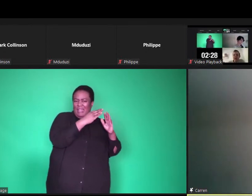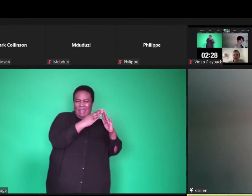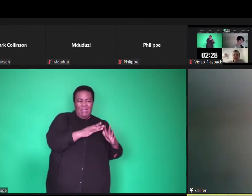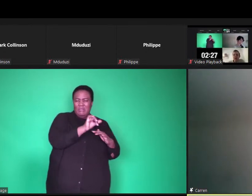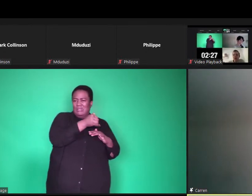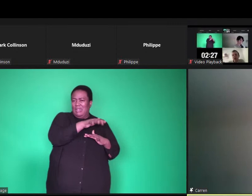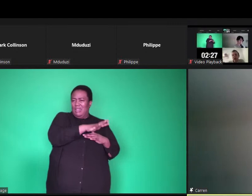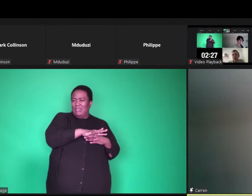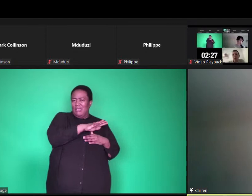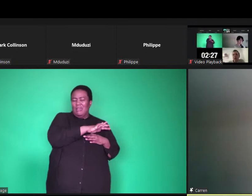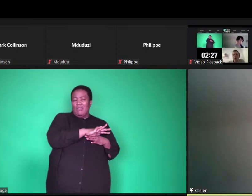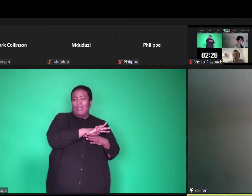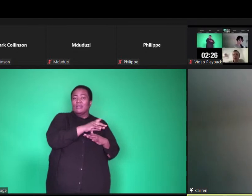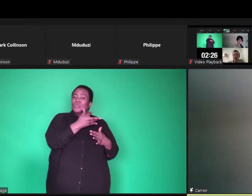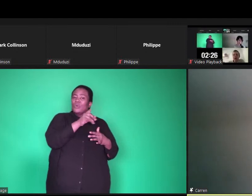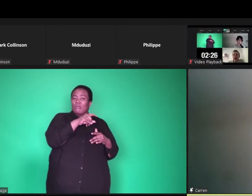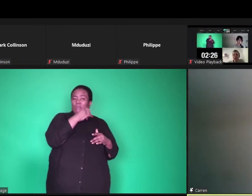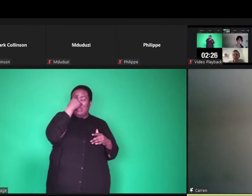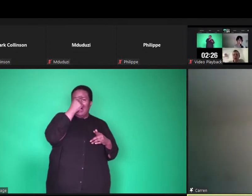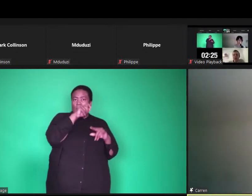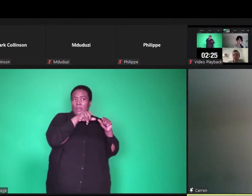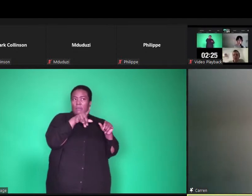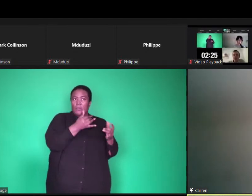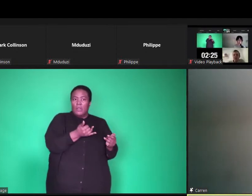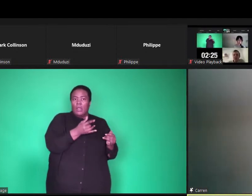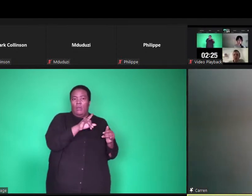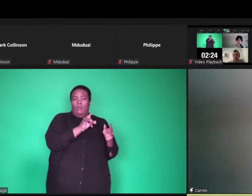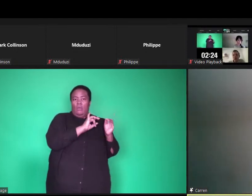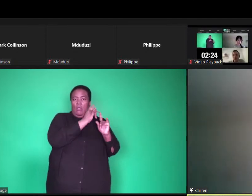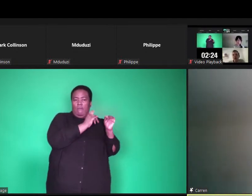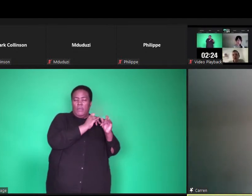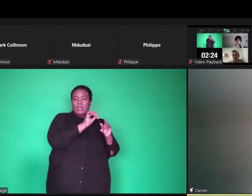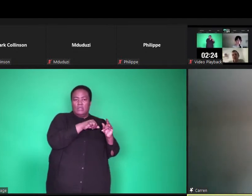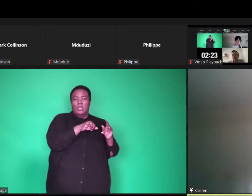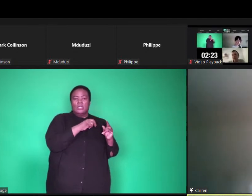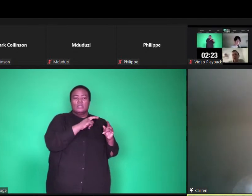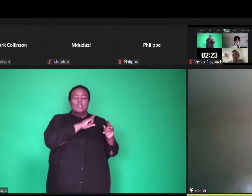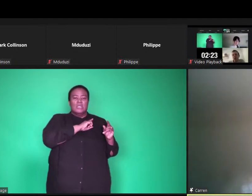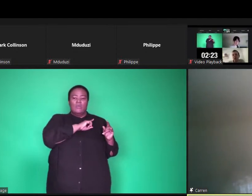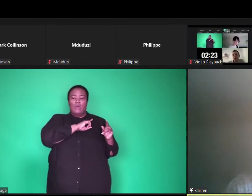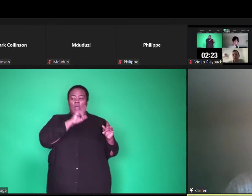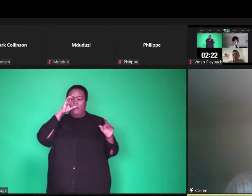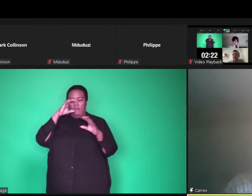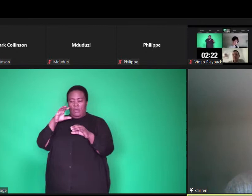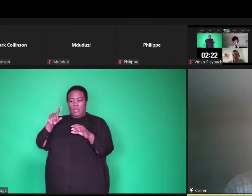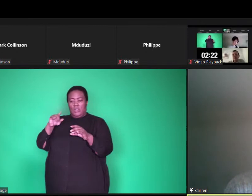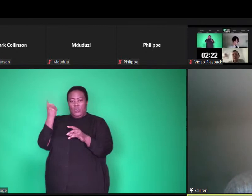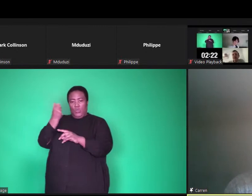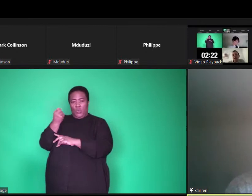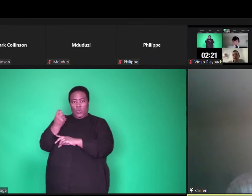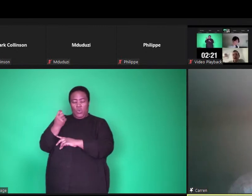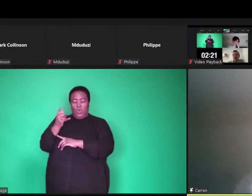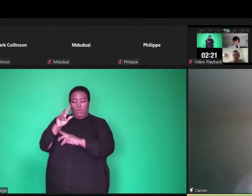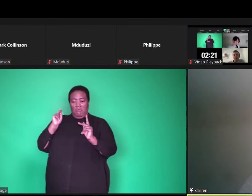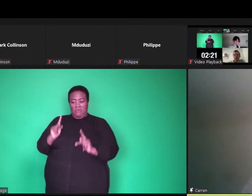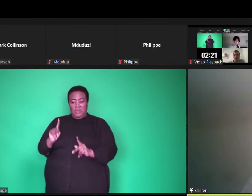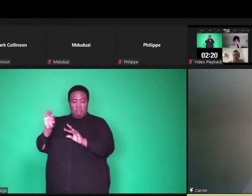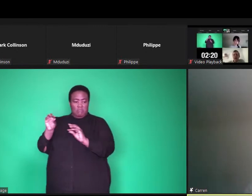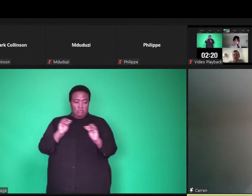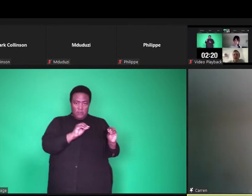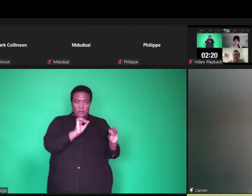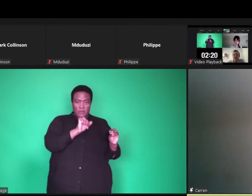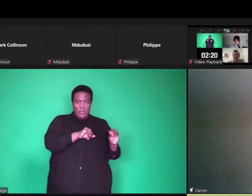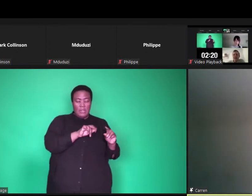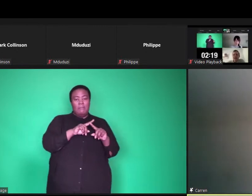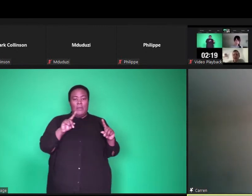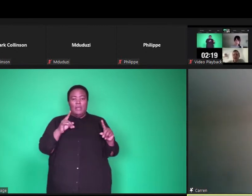as people are now urban, that even though we're looking at a rural to urban cohort who have moved physically, of course, there